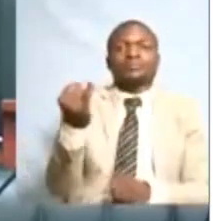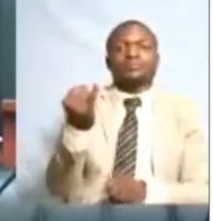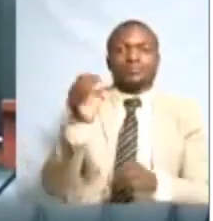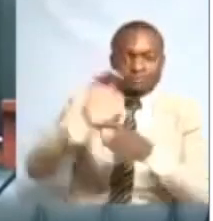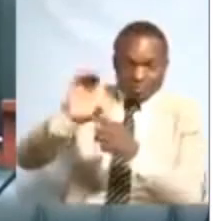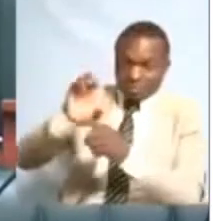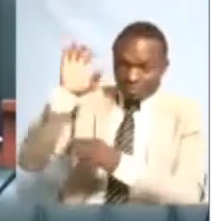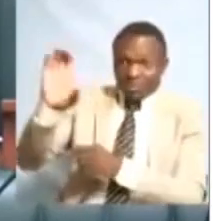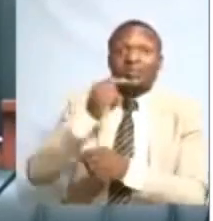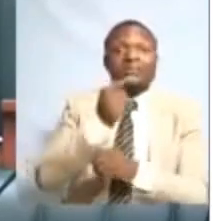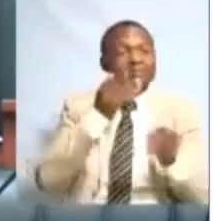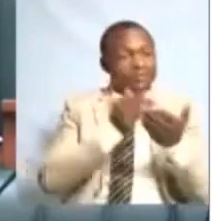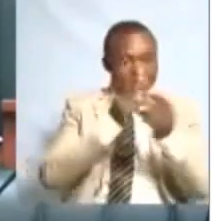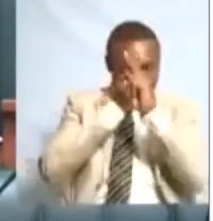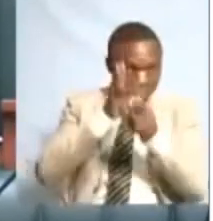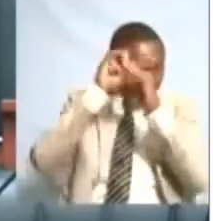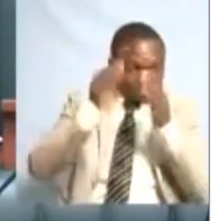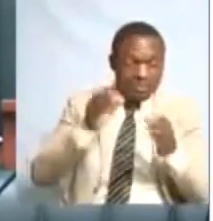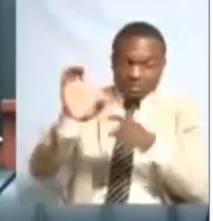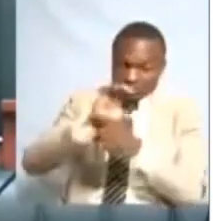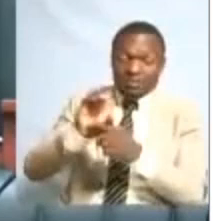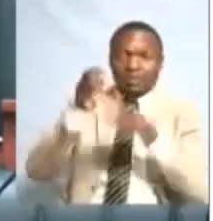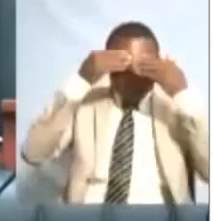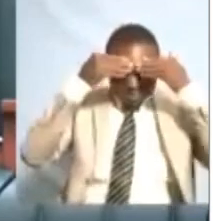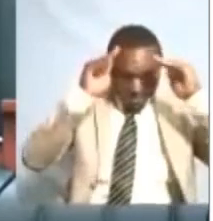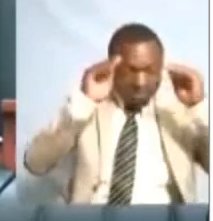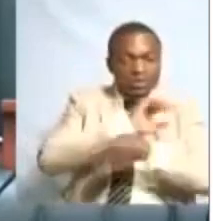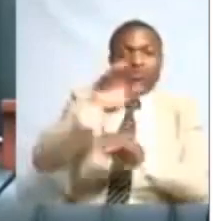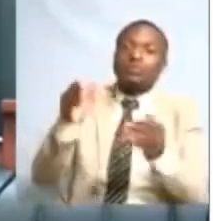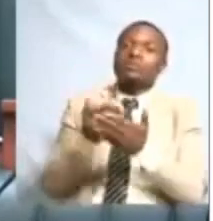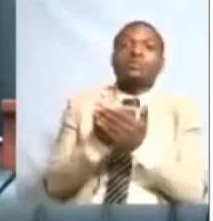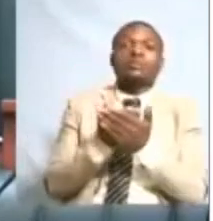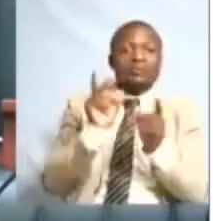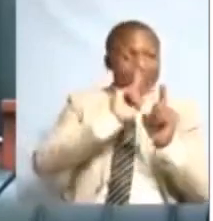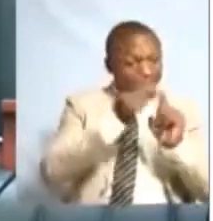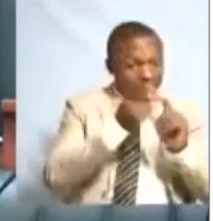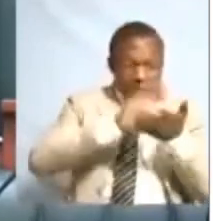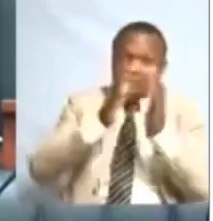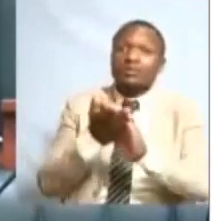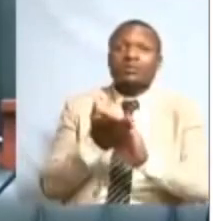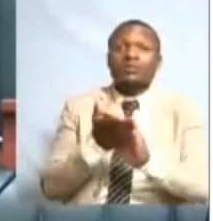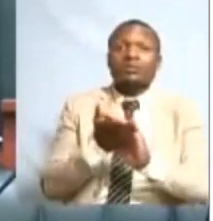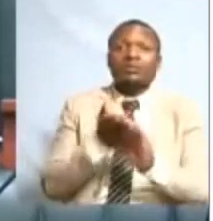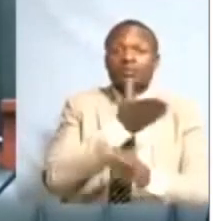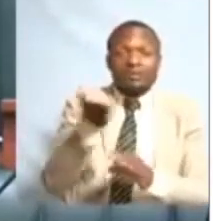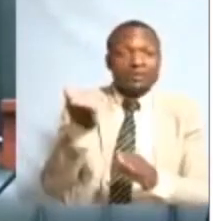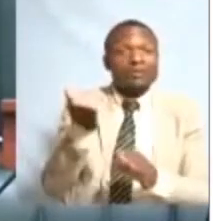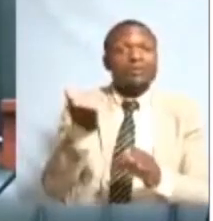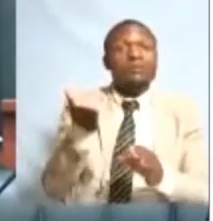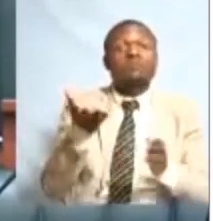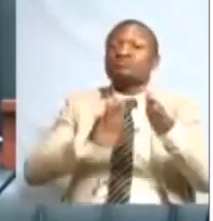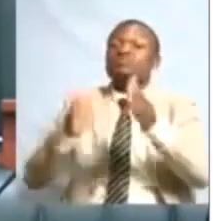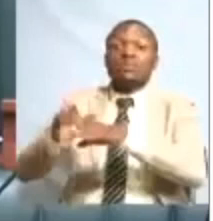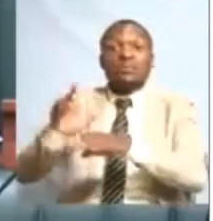the Copperbelt. As I say this, Honorable Minister of the Copperbelt, you are aware that all our districts are becoming ghost towns. It used